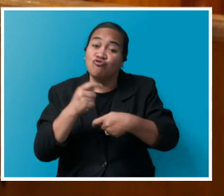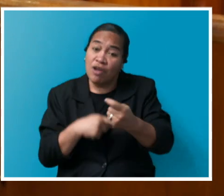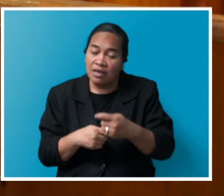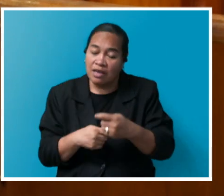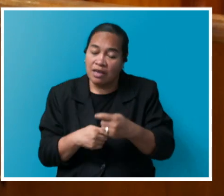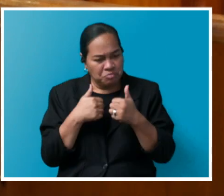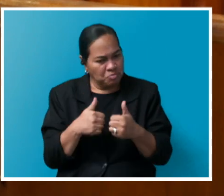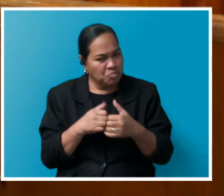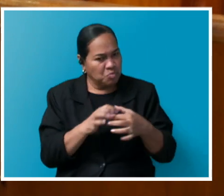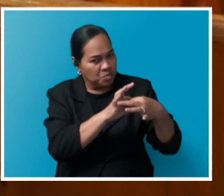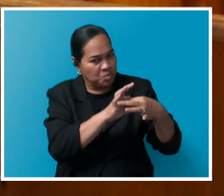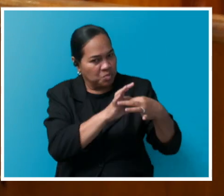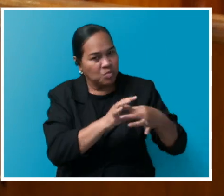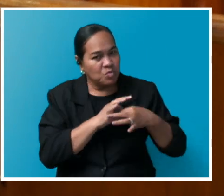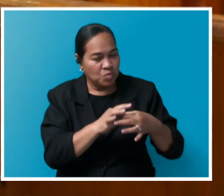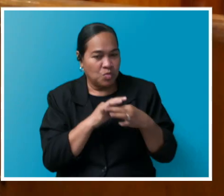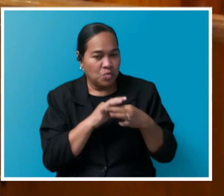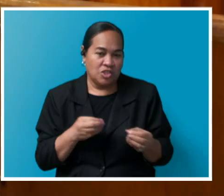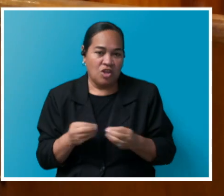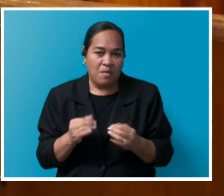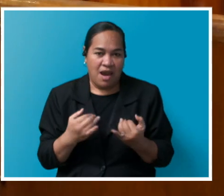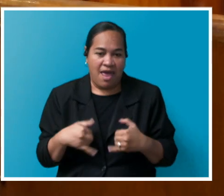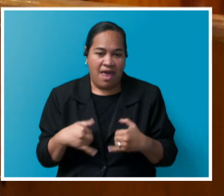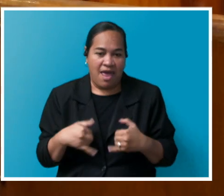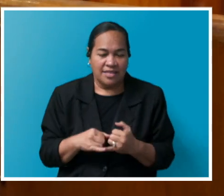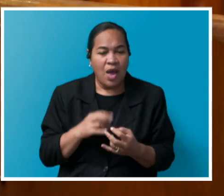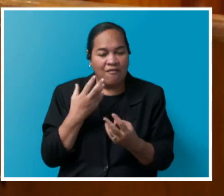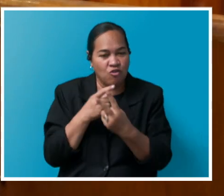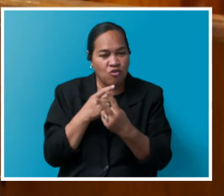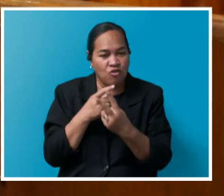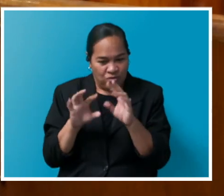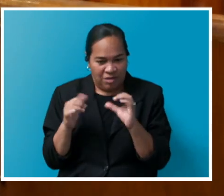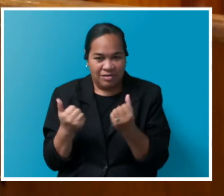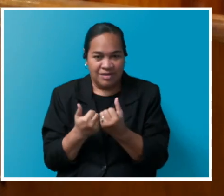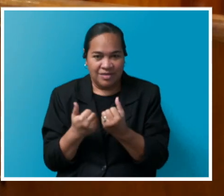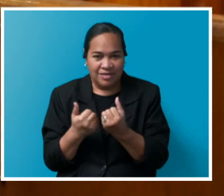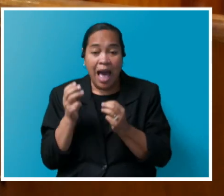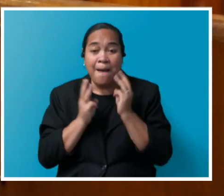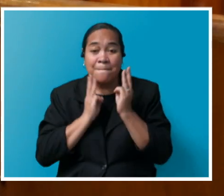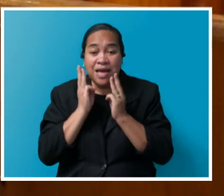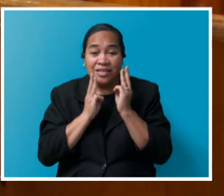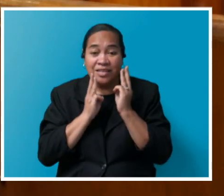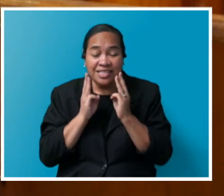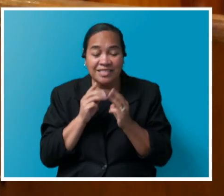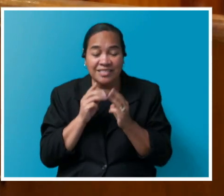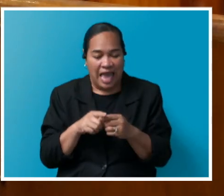the Solomon Islands under two regional trade agreements, the Melanesian Spearhead Group Trade